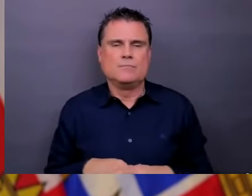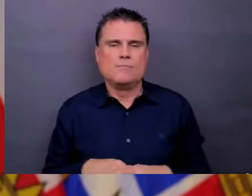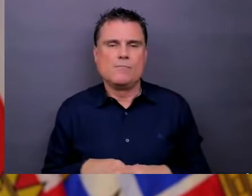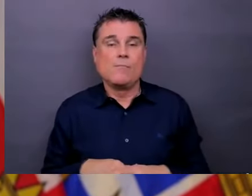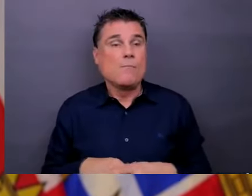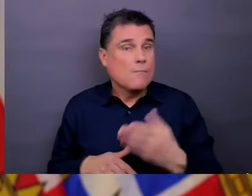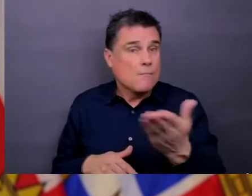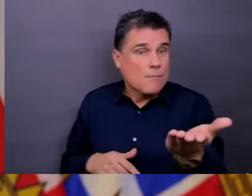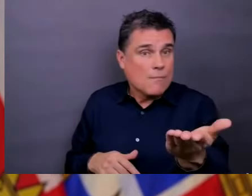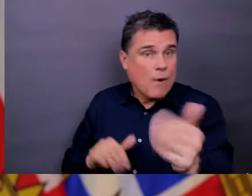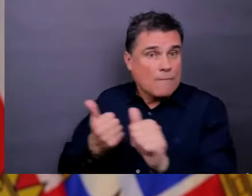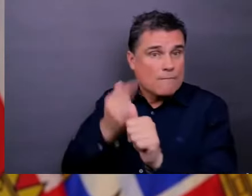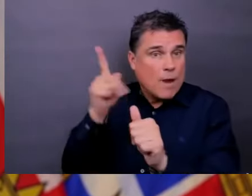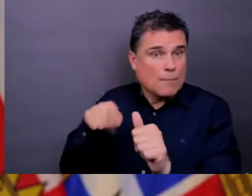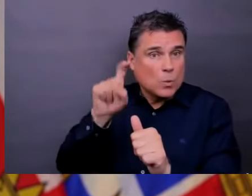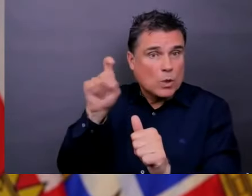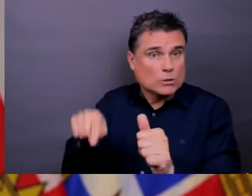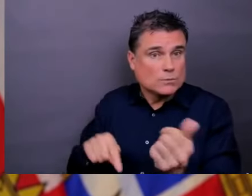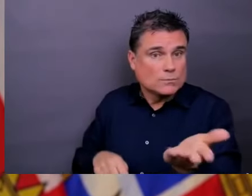Richard, are you there?